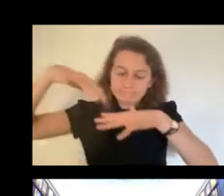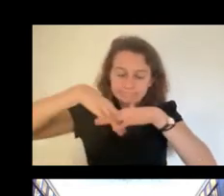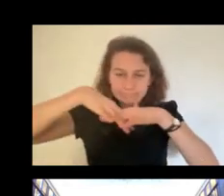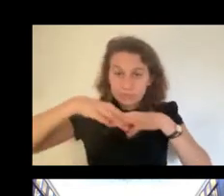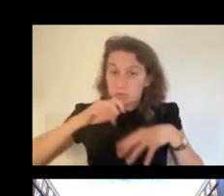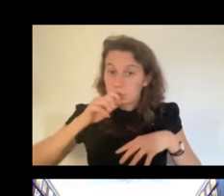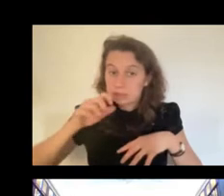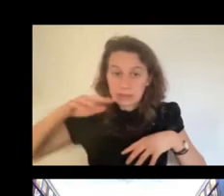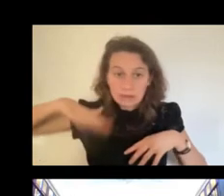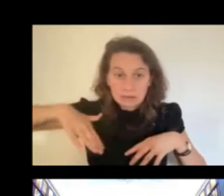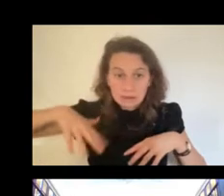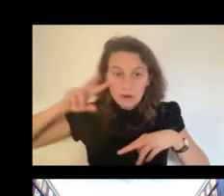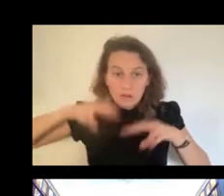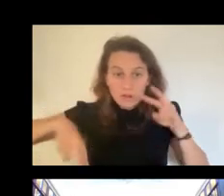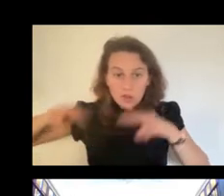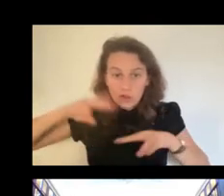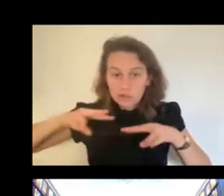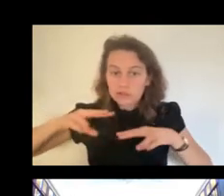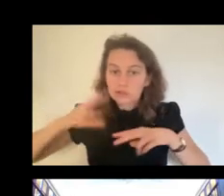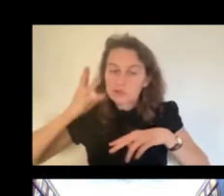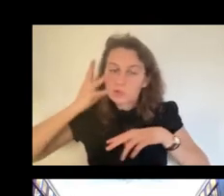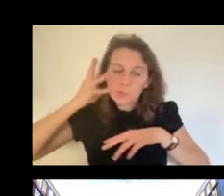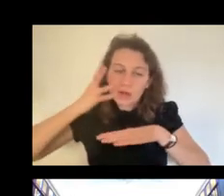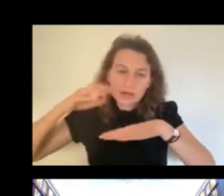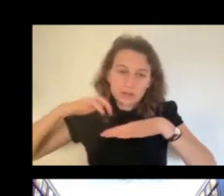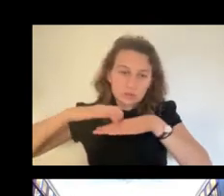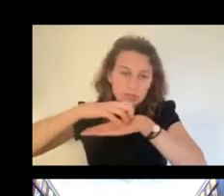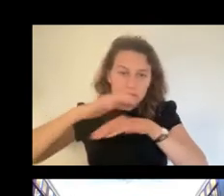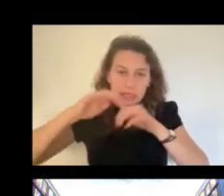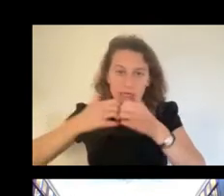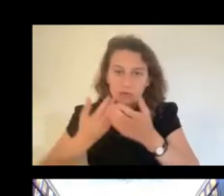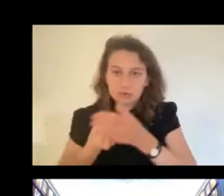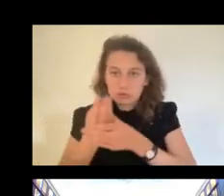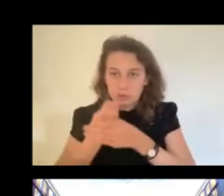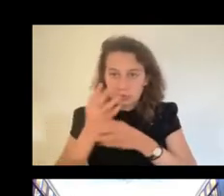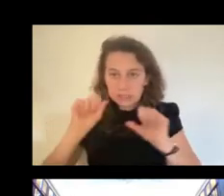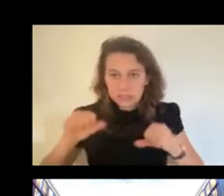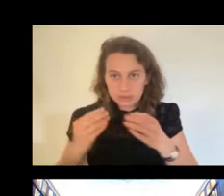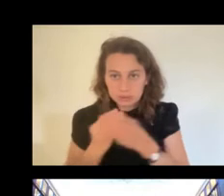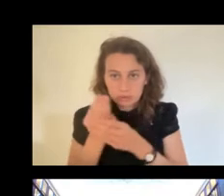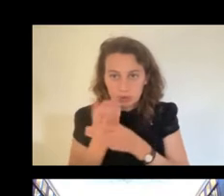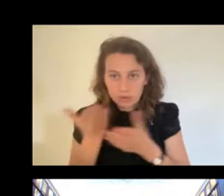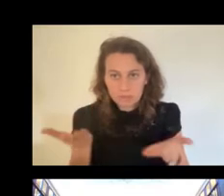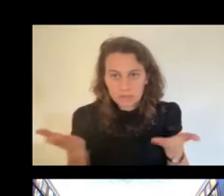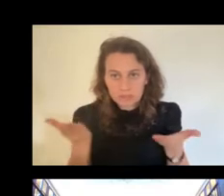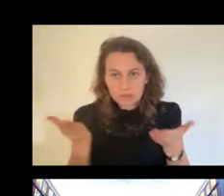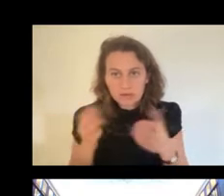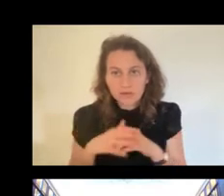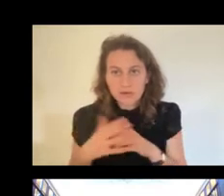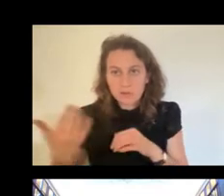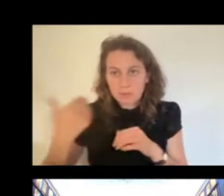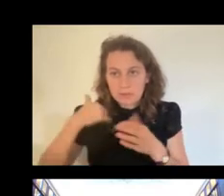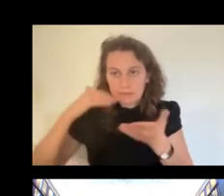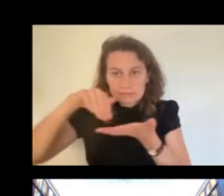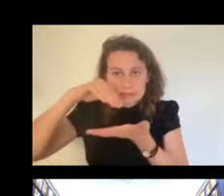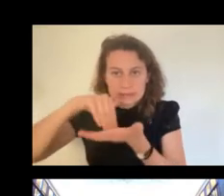the wine grapes per se in terms of like growing them, because we do grow them here at the garden. We have them in the Kemper Center for which